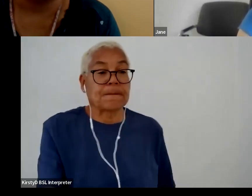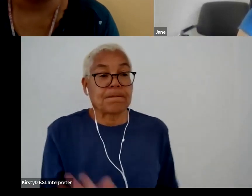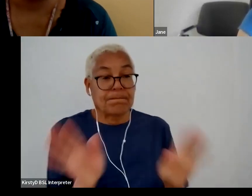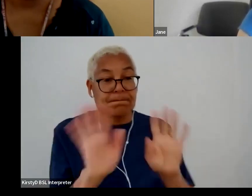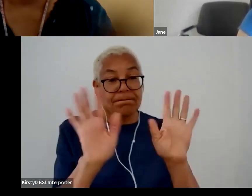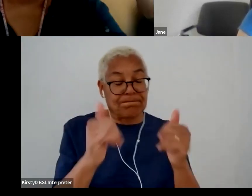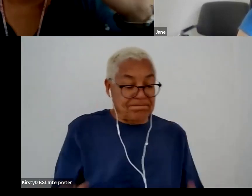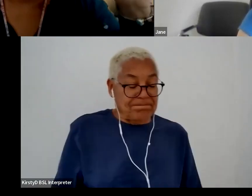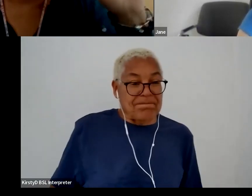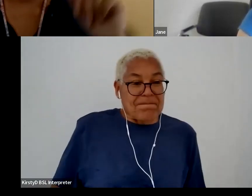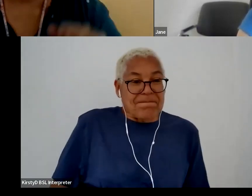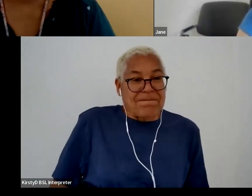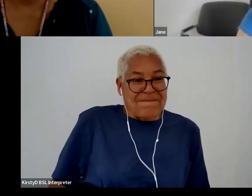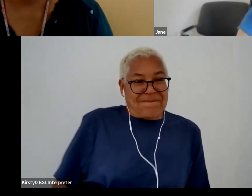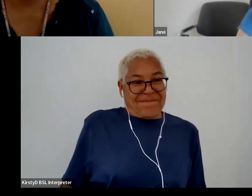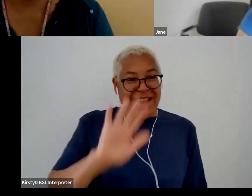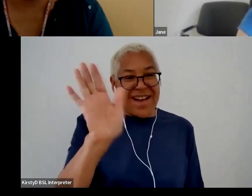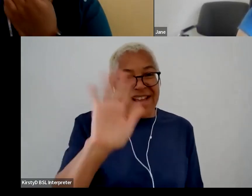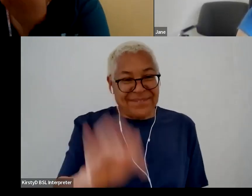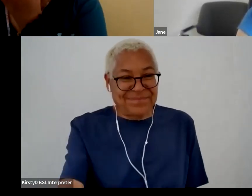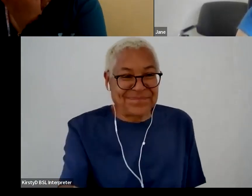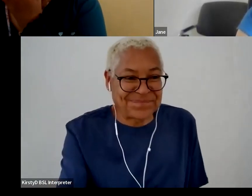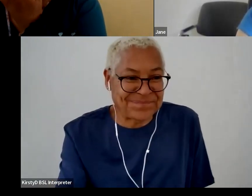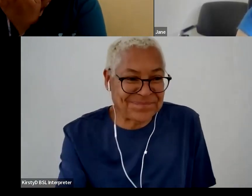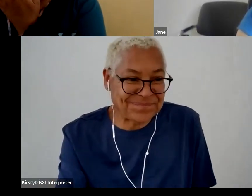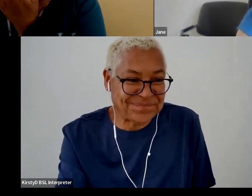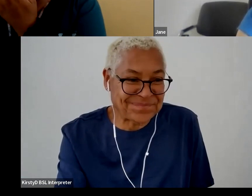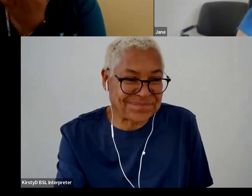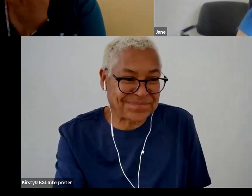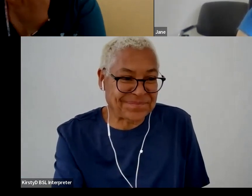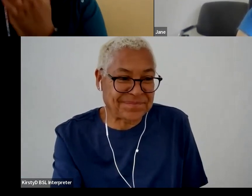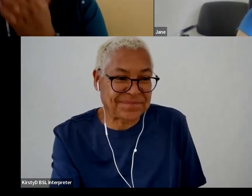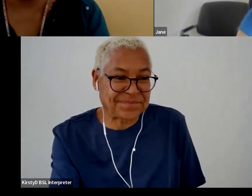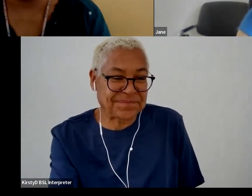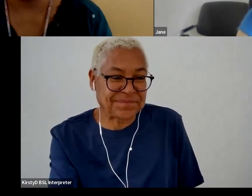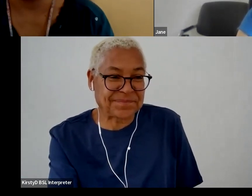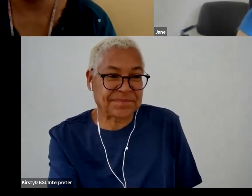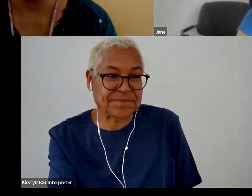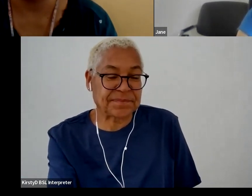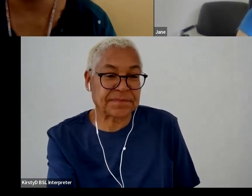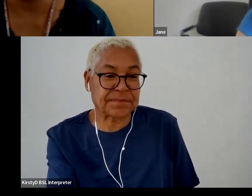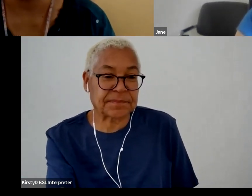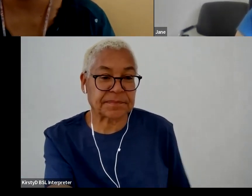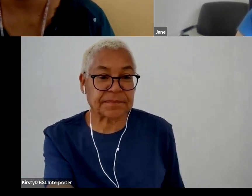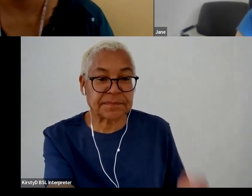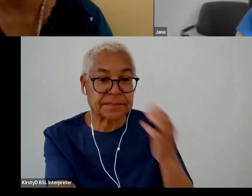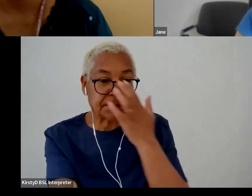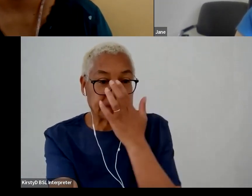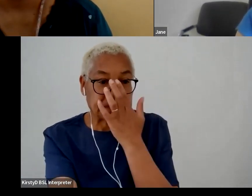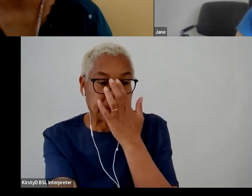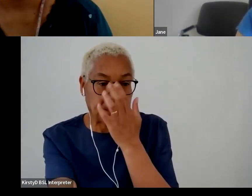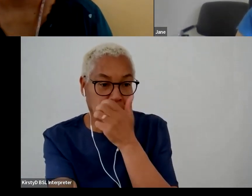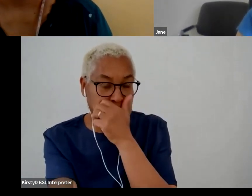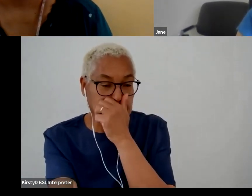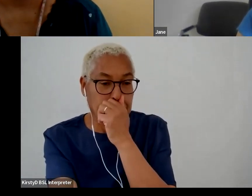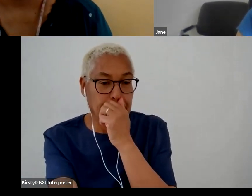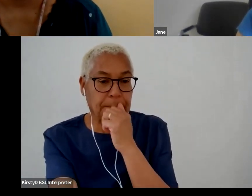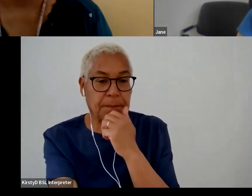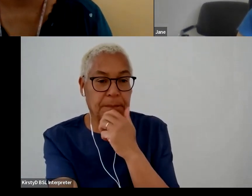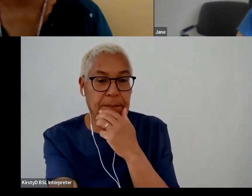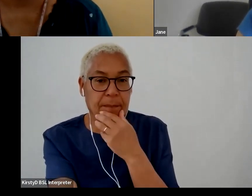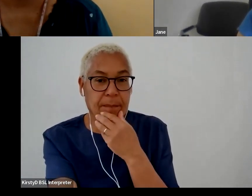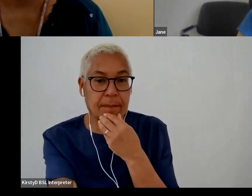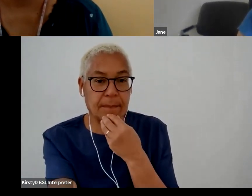Oh, hi, Kirsty. Hi. So we've got Tanya and Rachel. Hey,